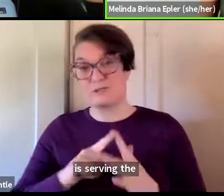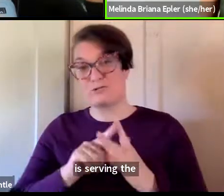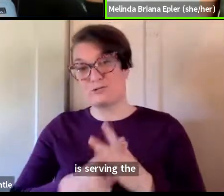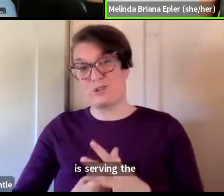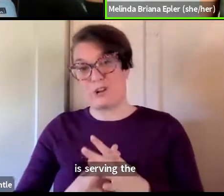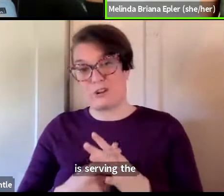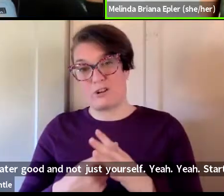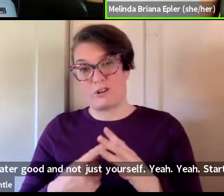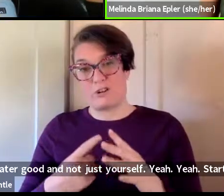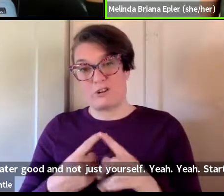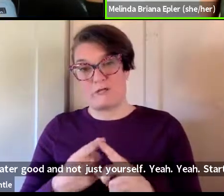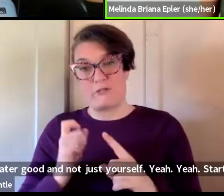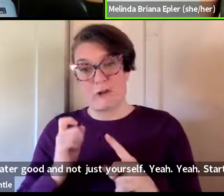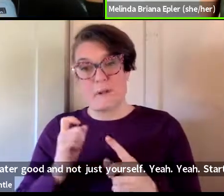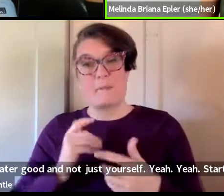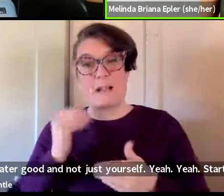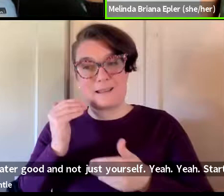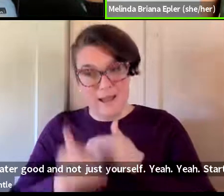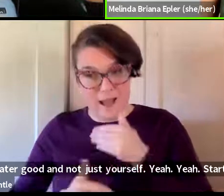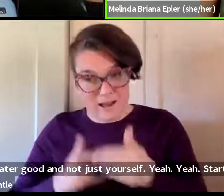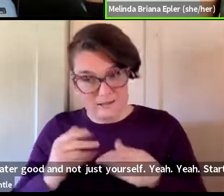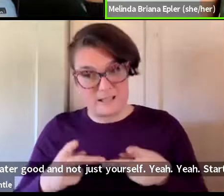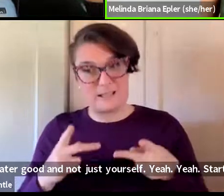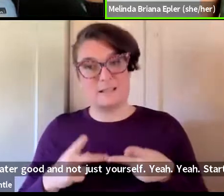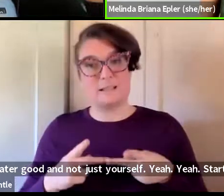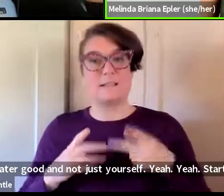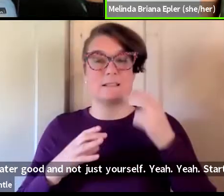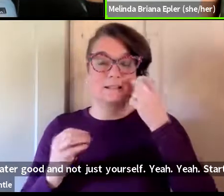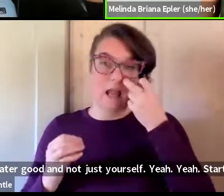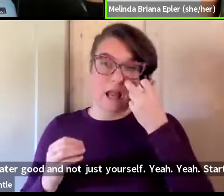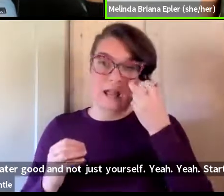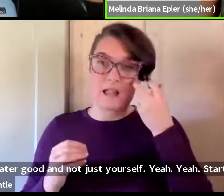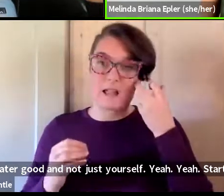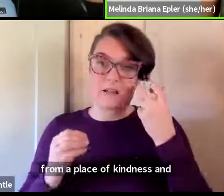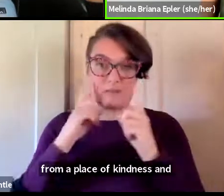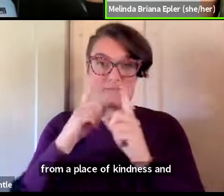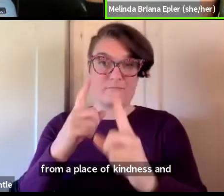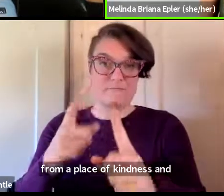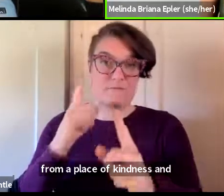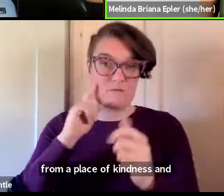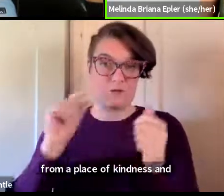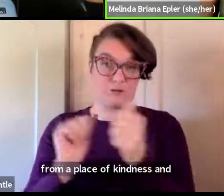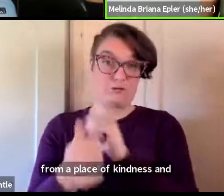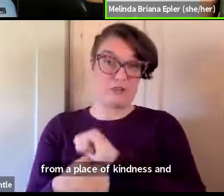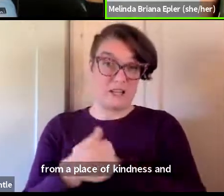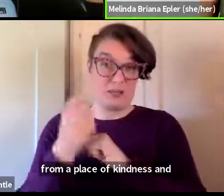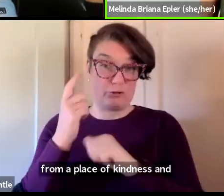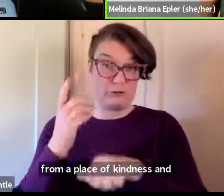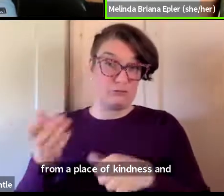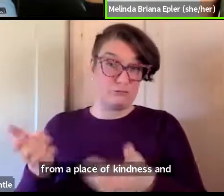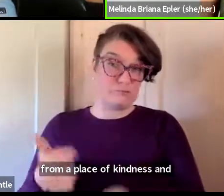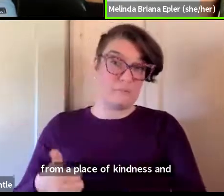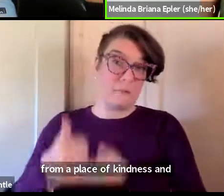of kindness and working toward change for the benefit of other people.